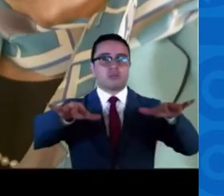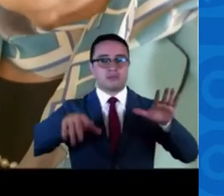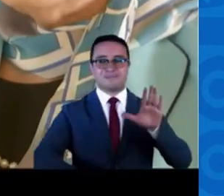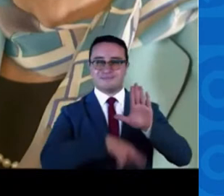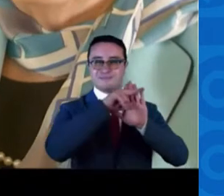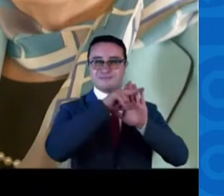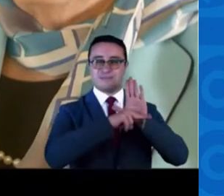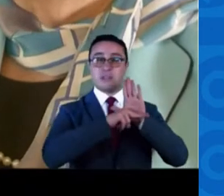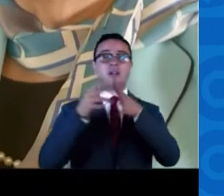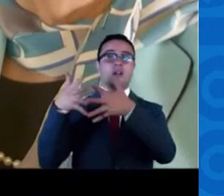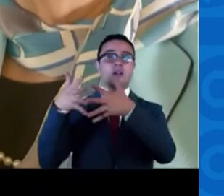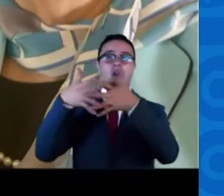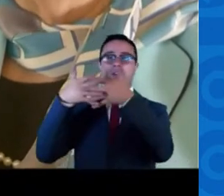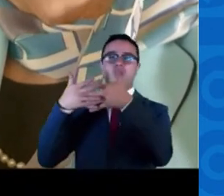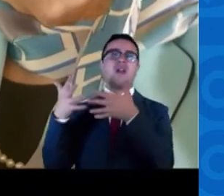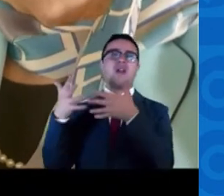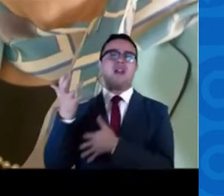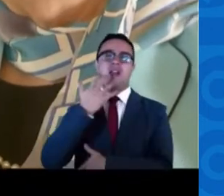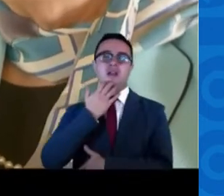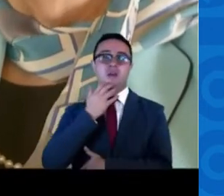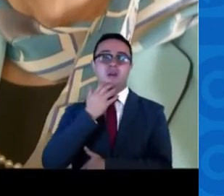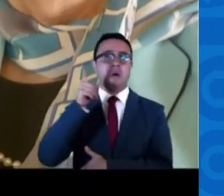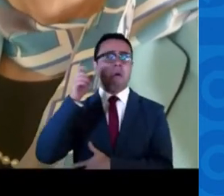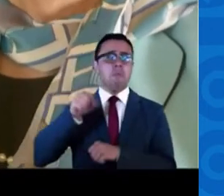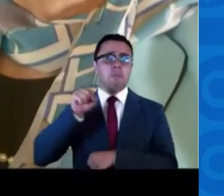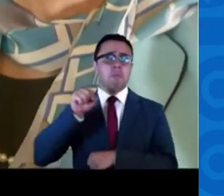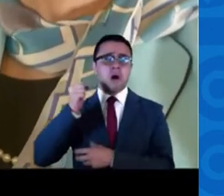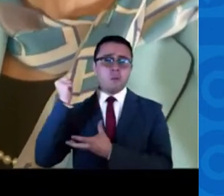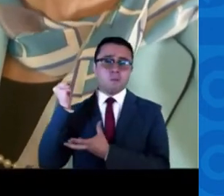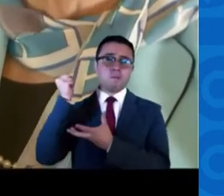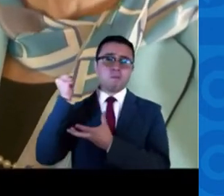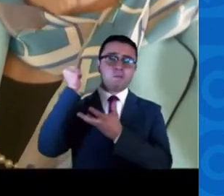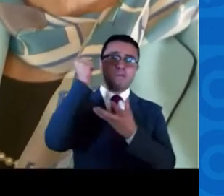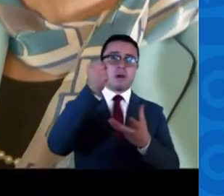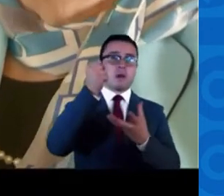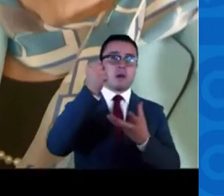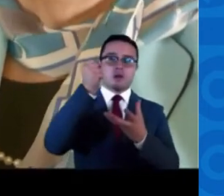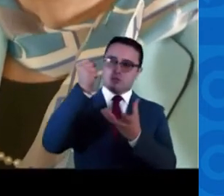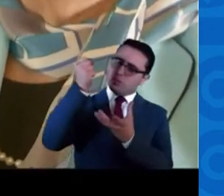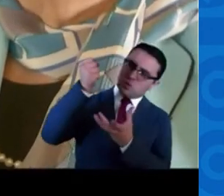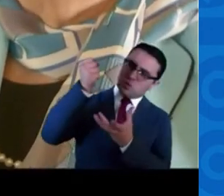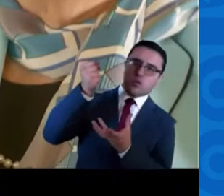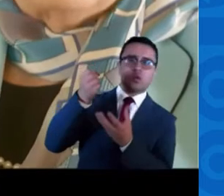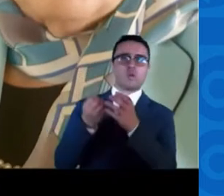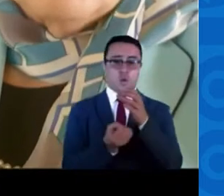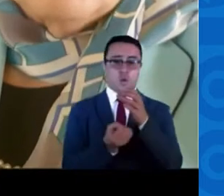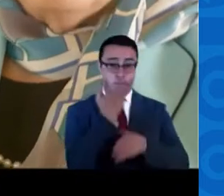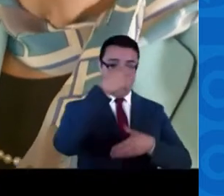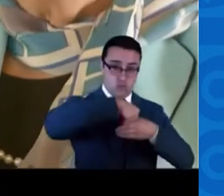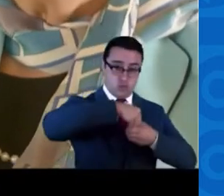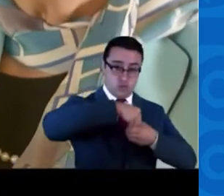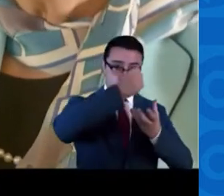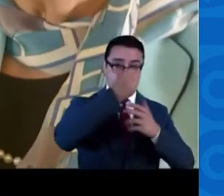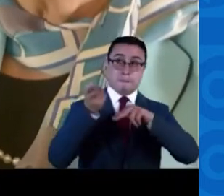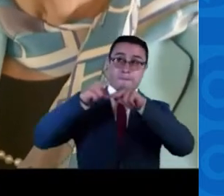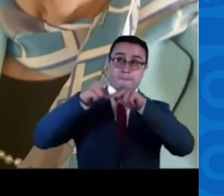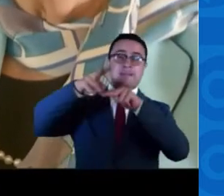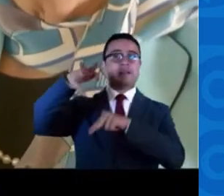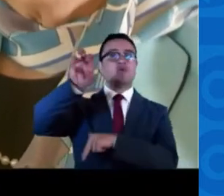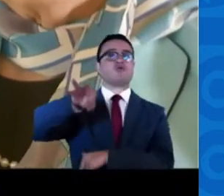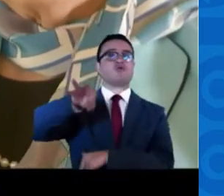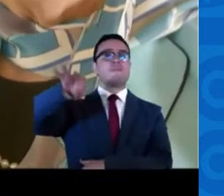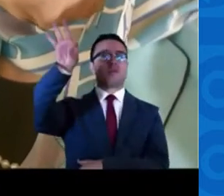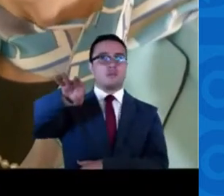gap between developed and developing countries. The US is investing in packages